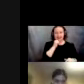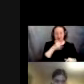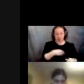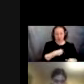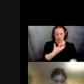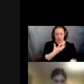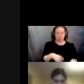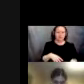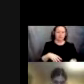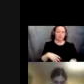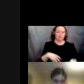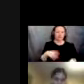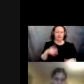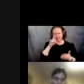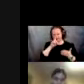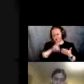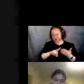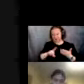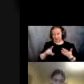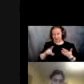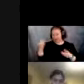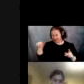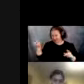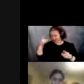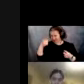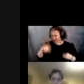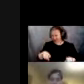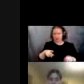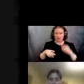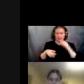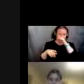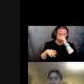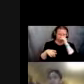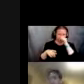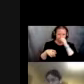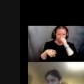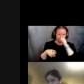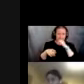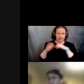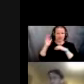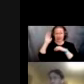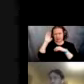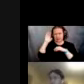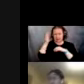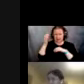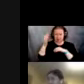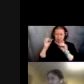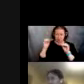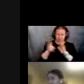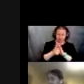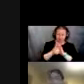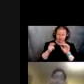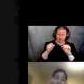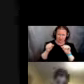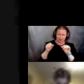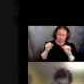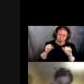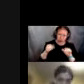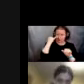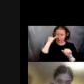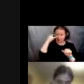other scholars too, prohibitions against non-white people intermarrying. So they probably could have actually gotten married, but they